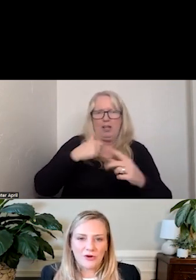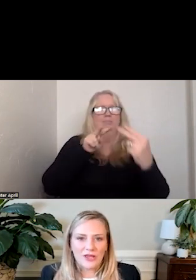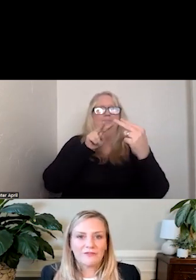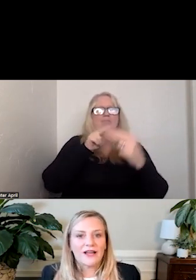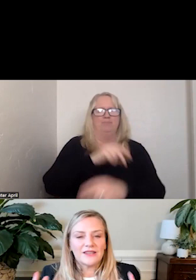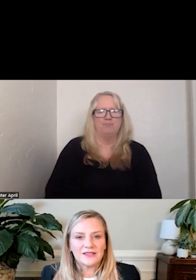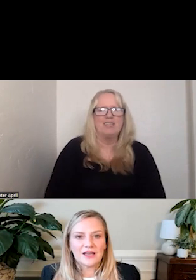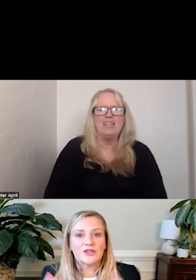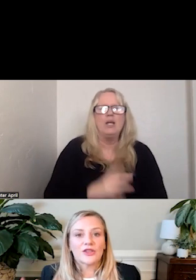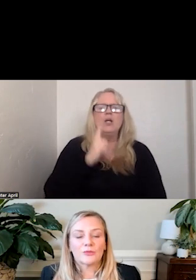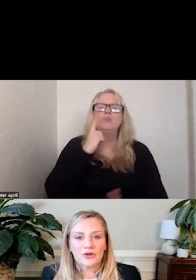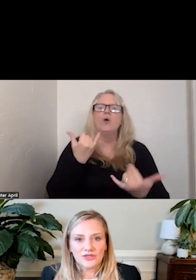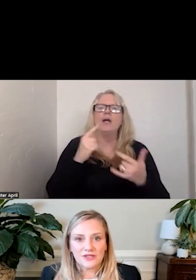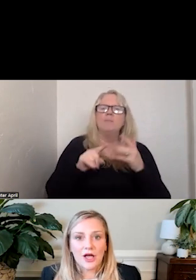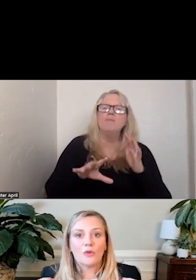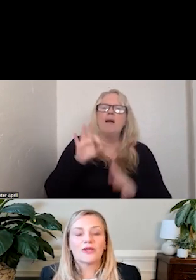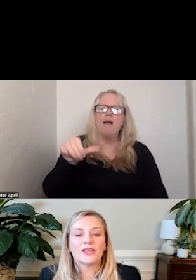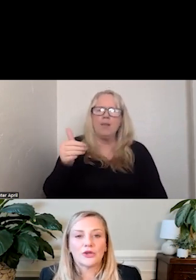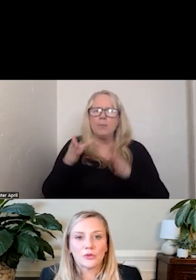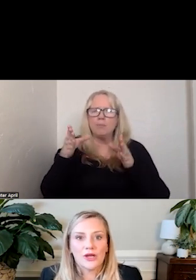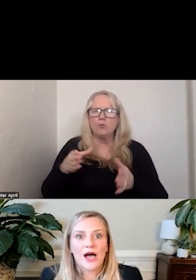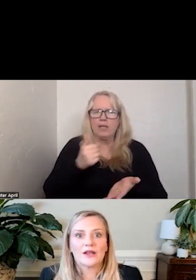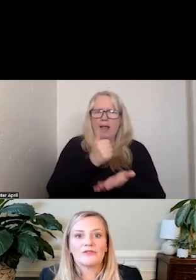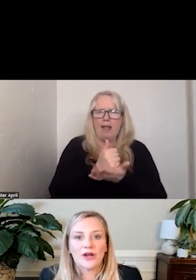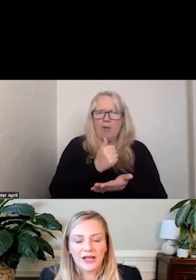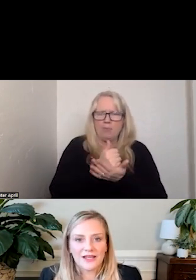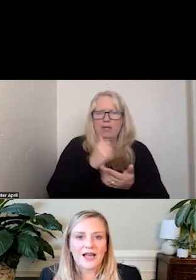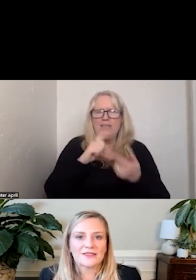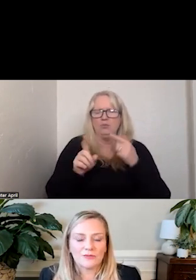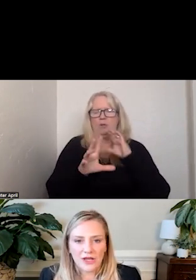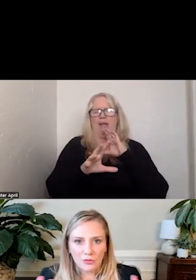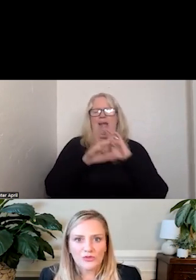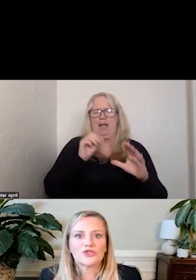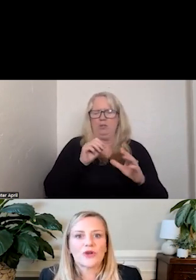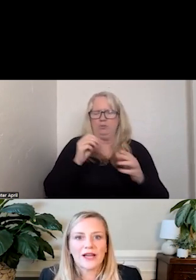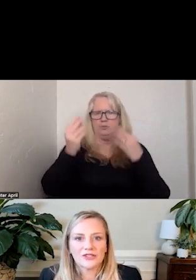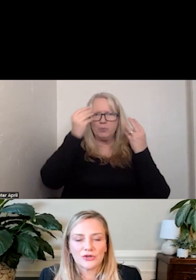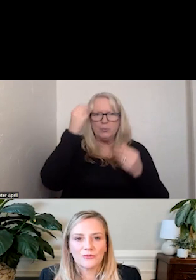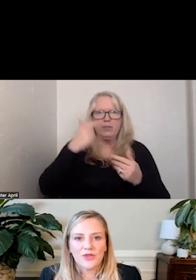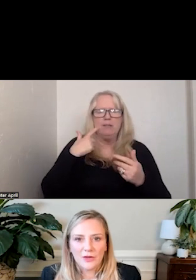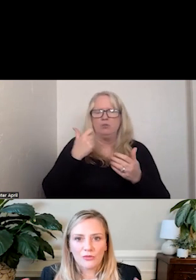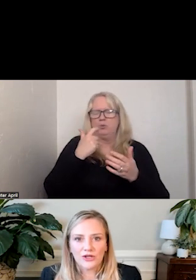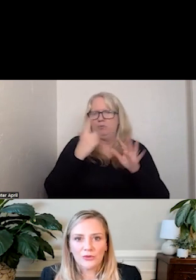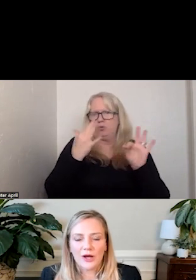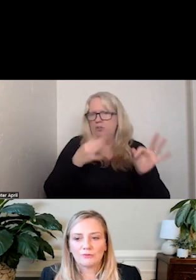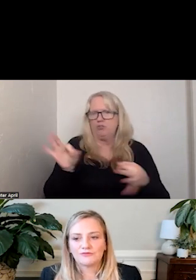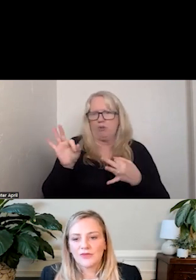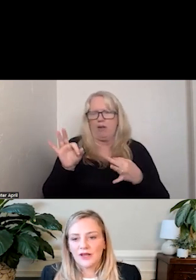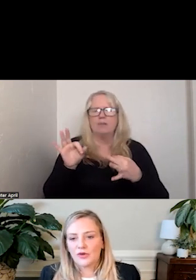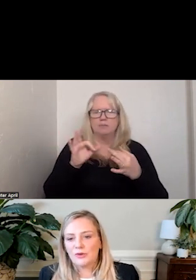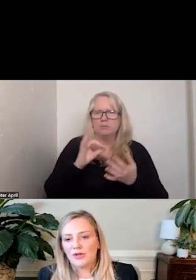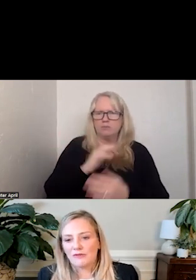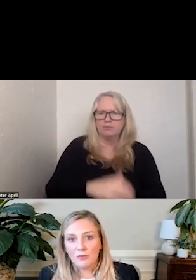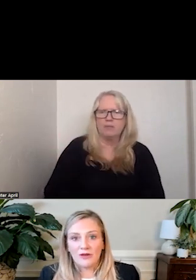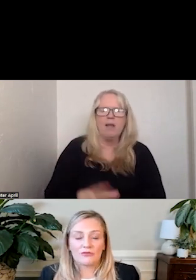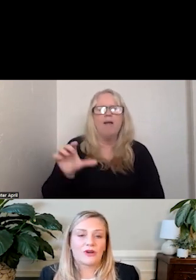is about like finding another person to help get you out of your head, to ask them to help distract you and bring you out.